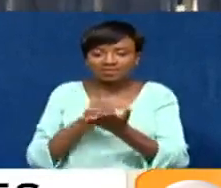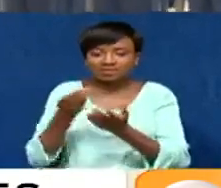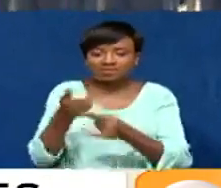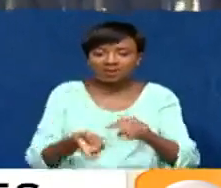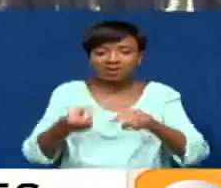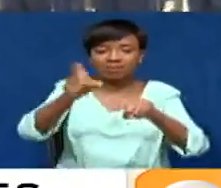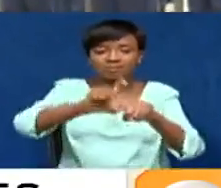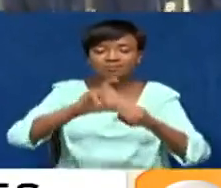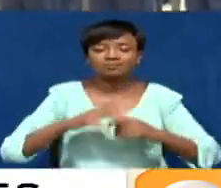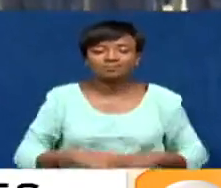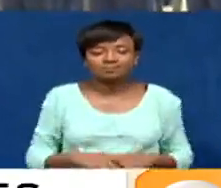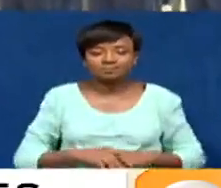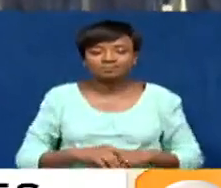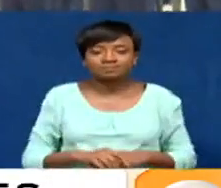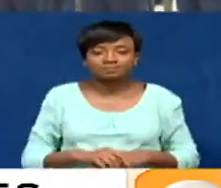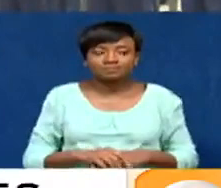election.